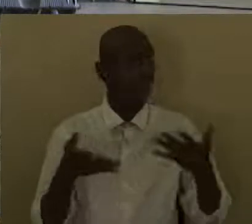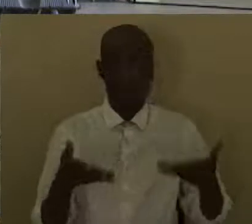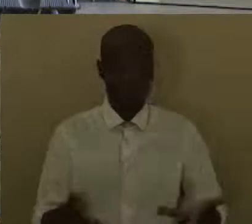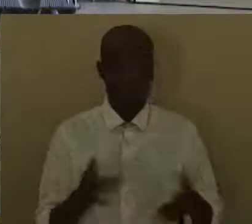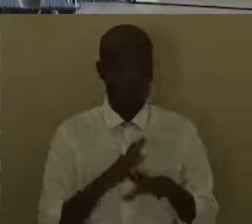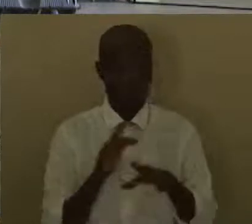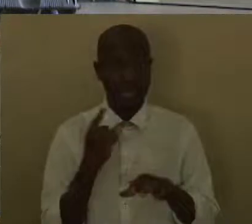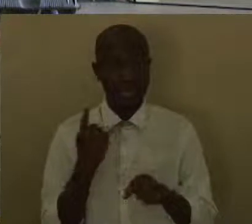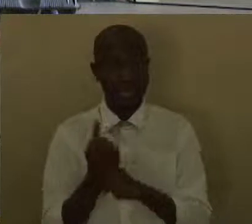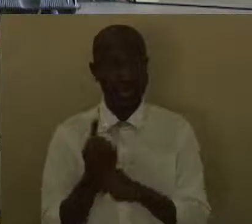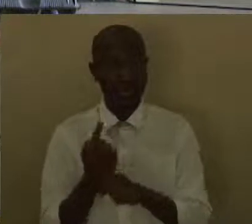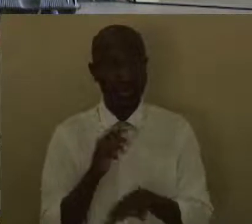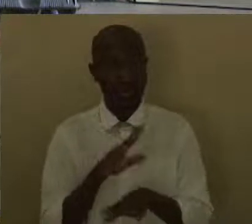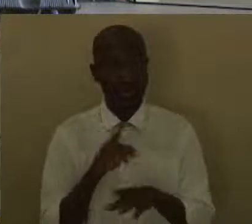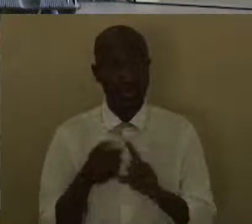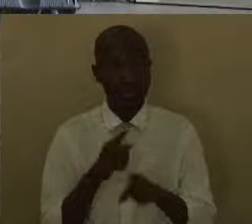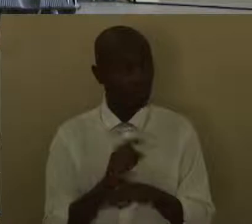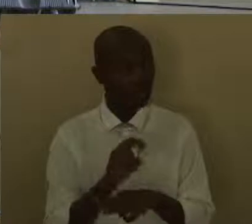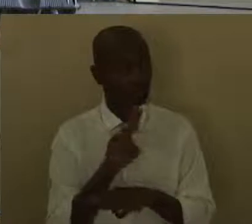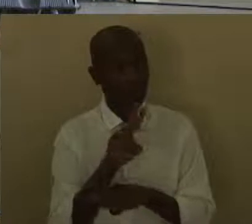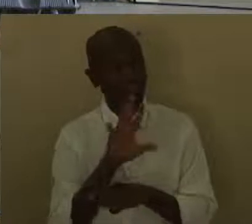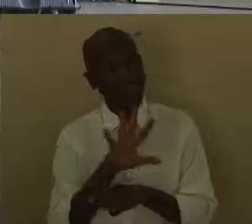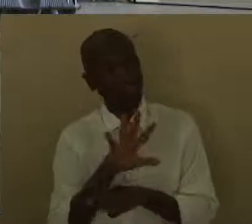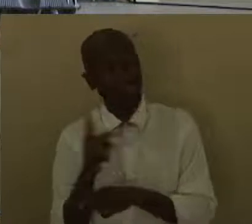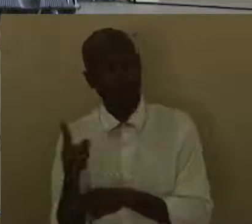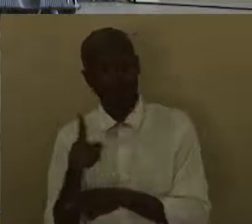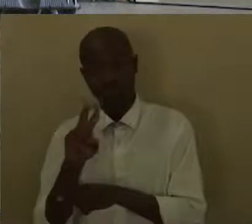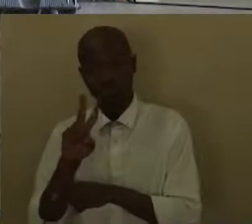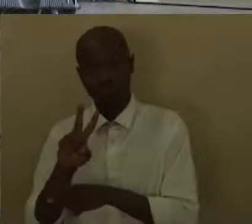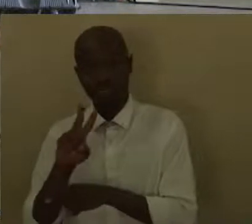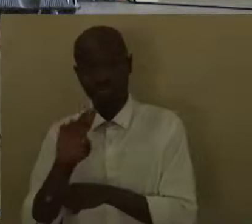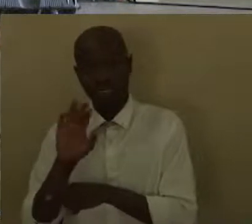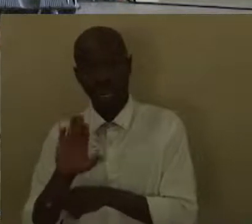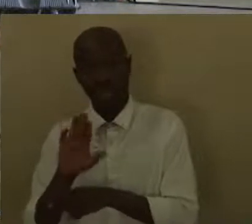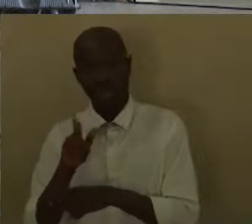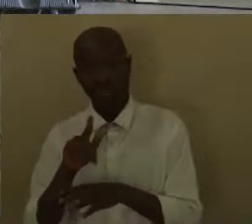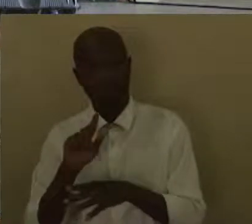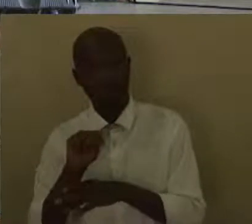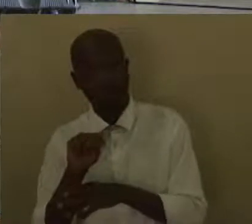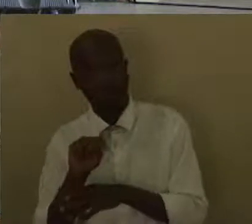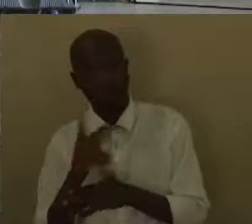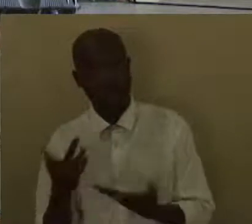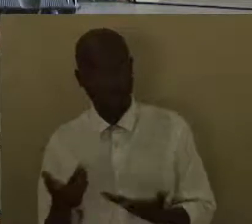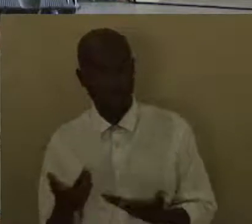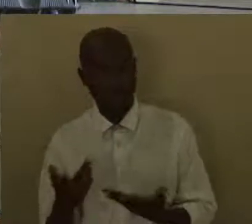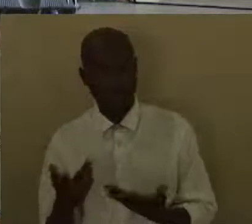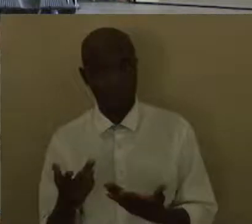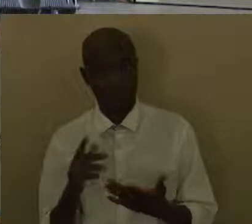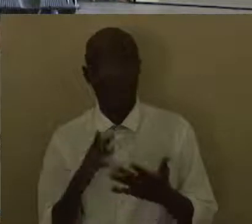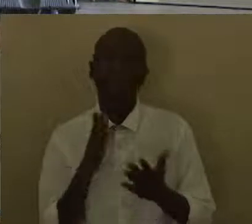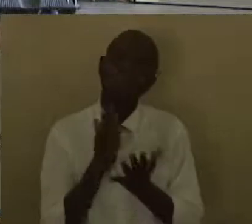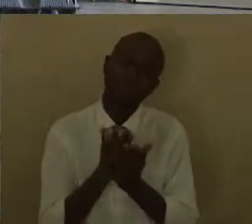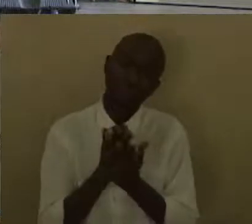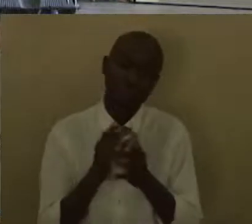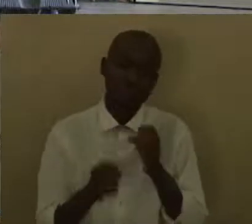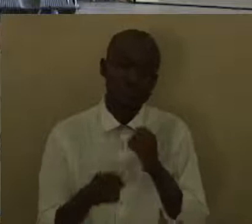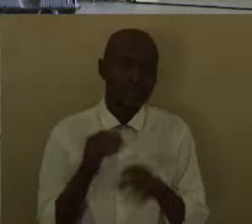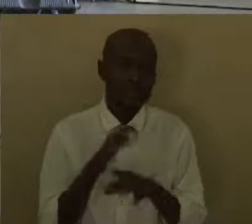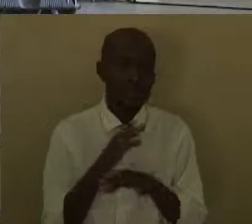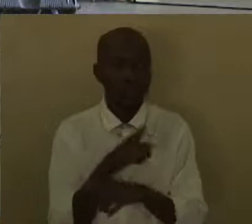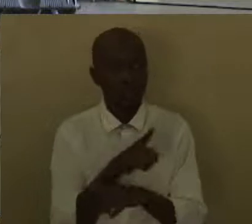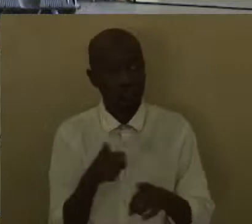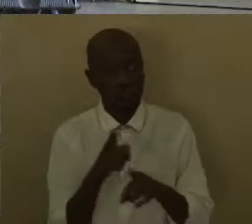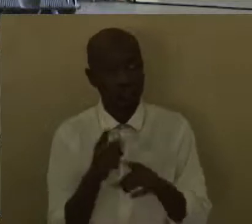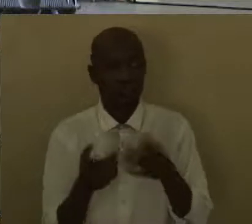the 25th to the 29th of November 2021. And I'm sure some of you might have attended